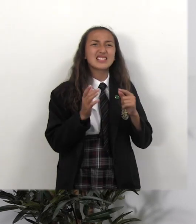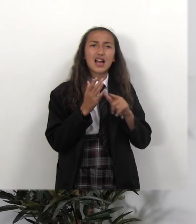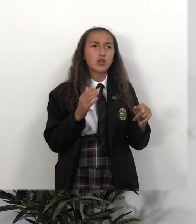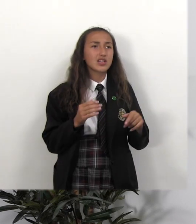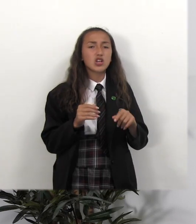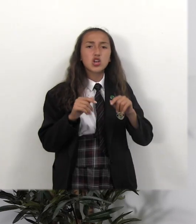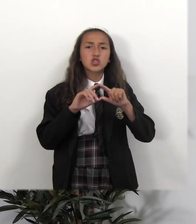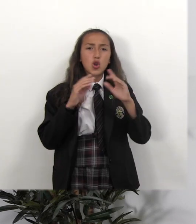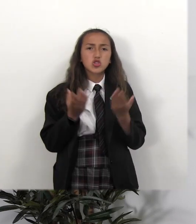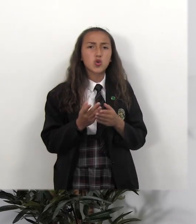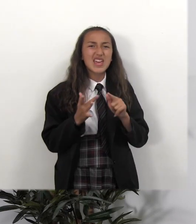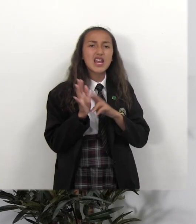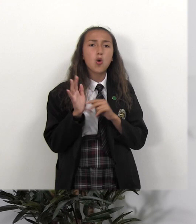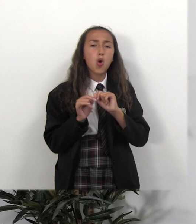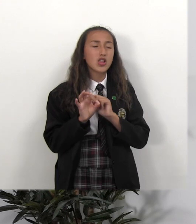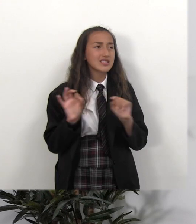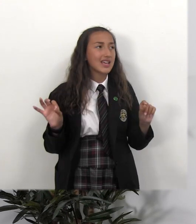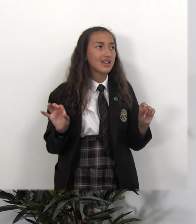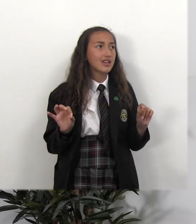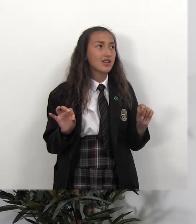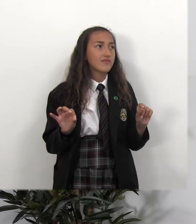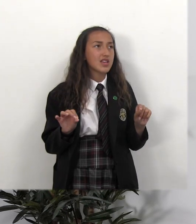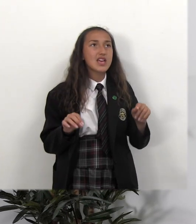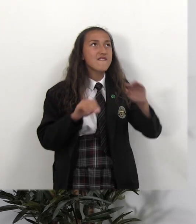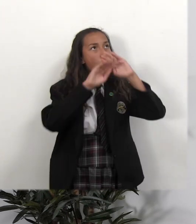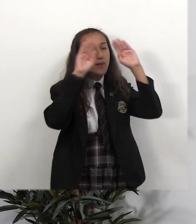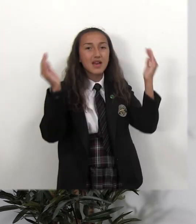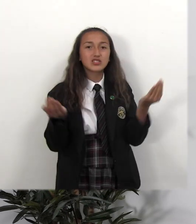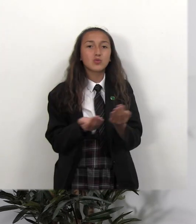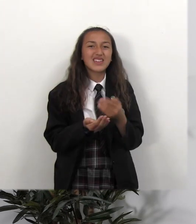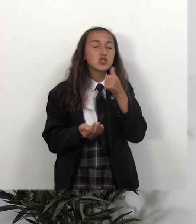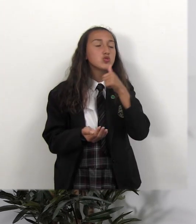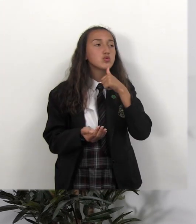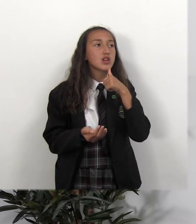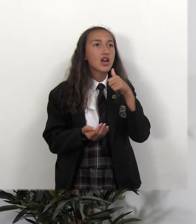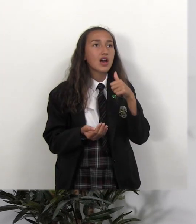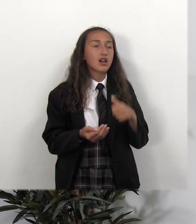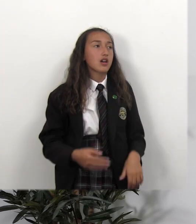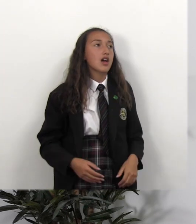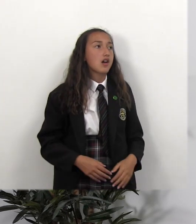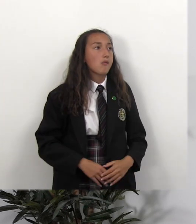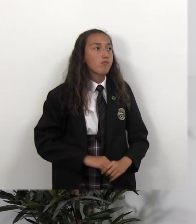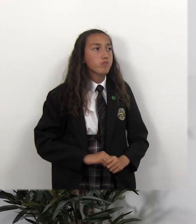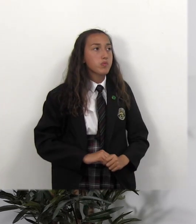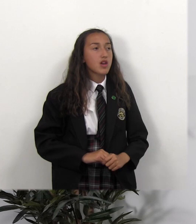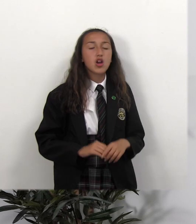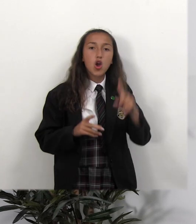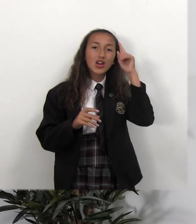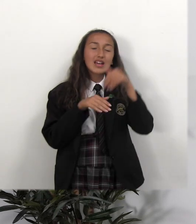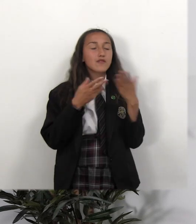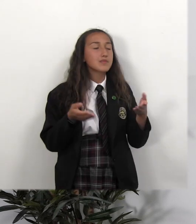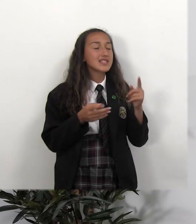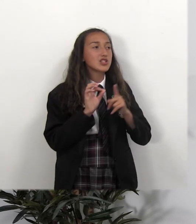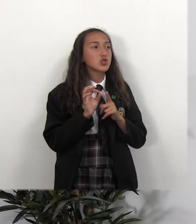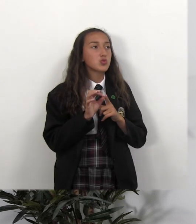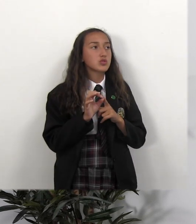as social inequality, environmental issues and social injustice. To achieve their God-given potentials, learners